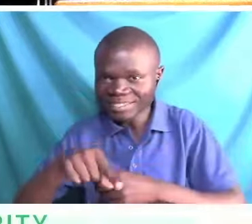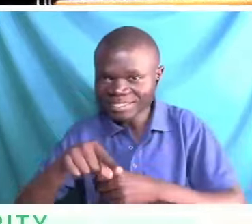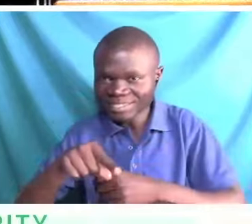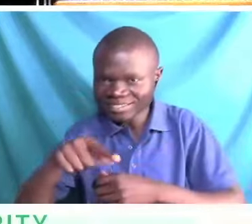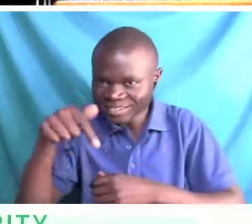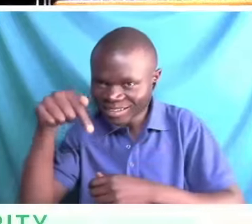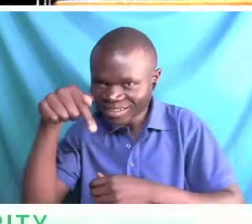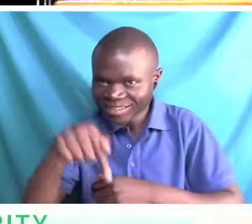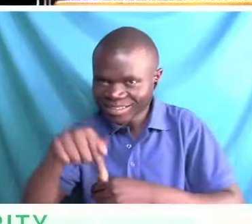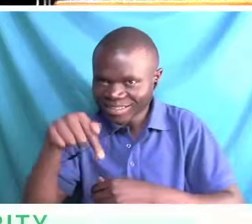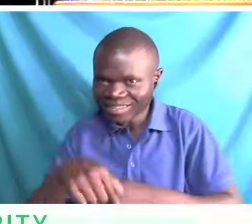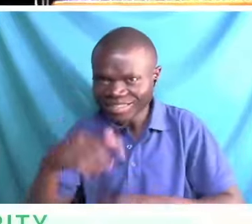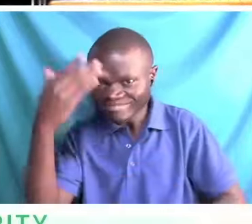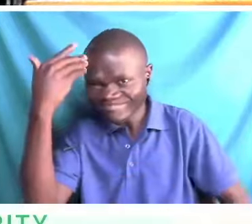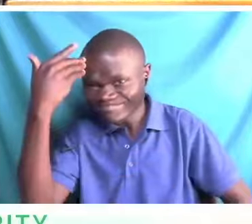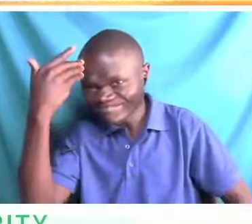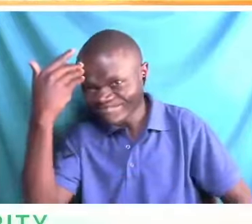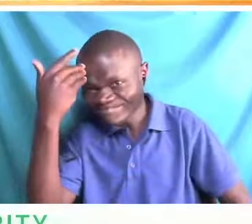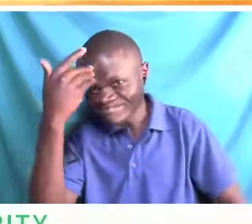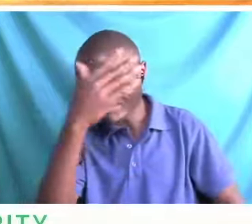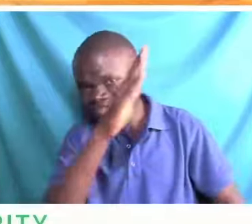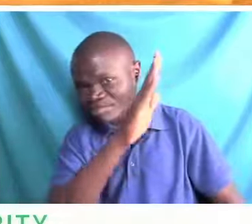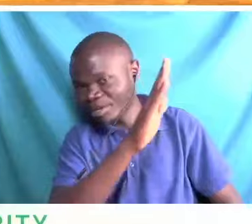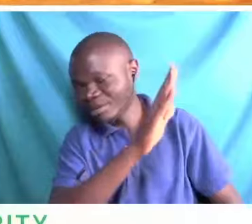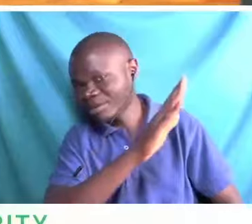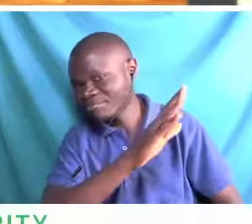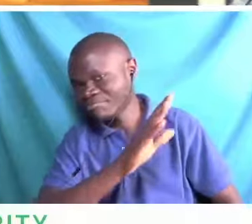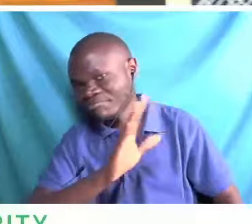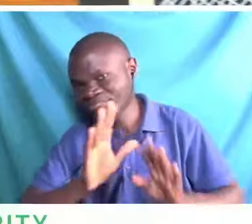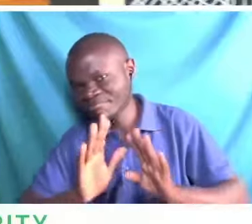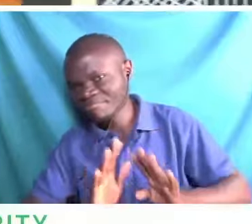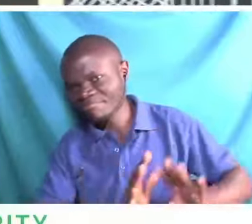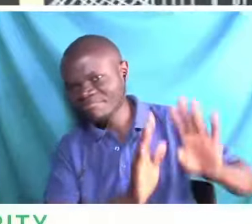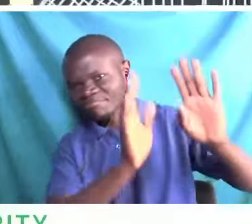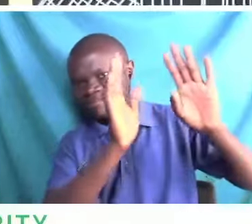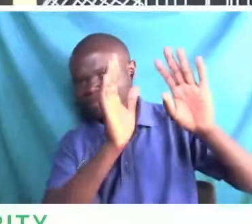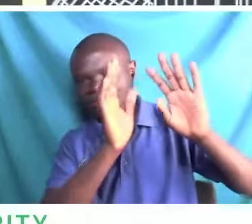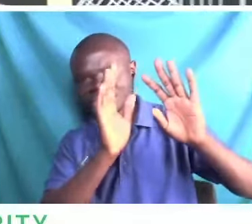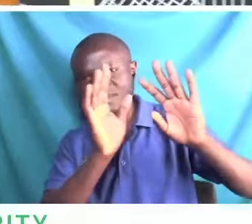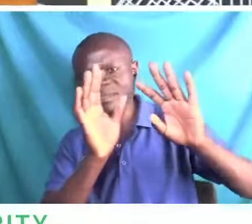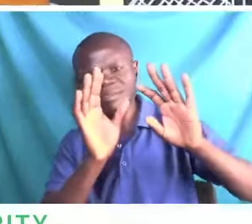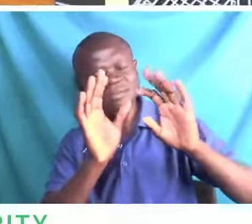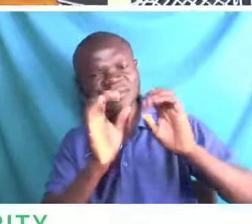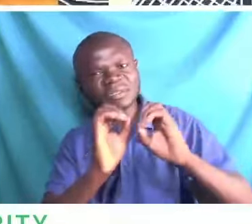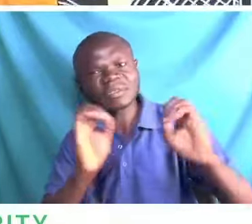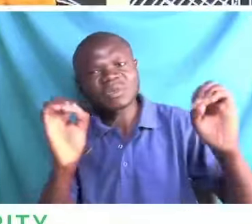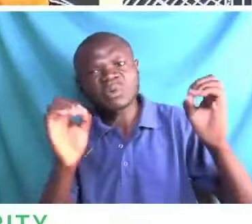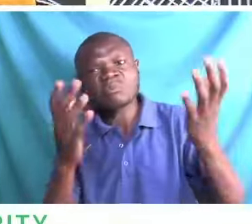not recognized. It was not acknowledged. It was nowhere to be seen.